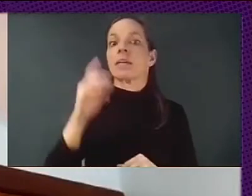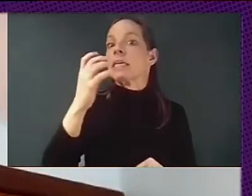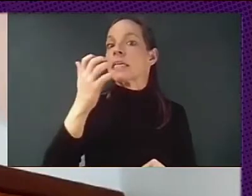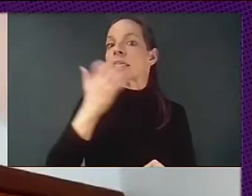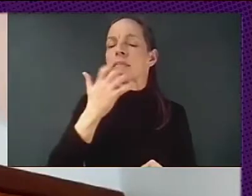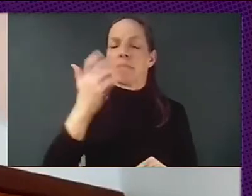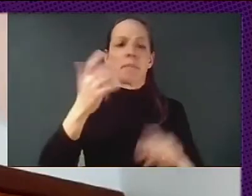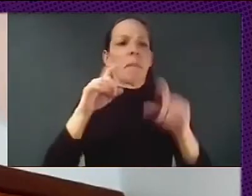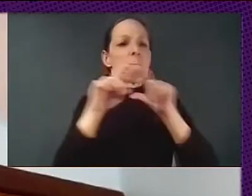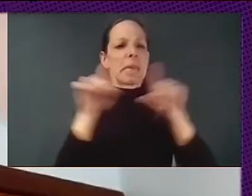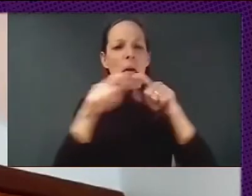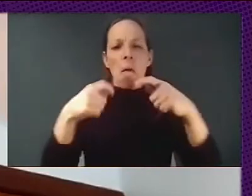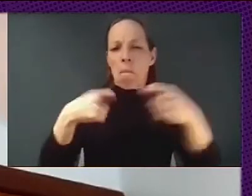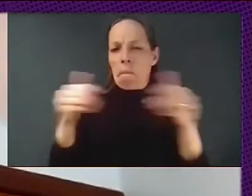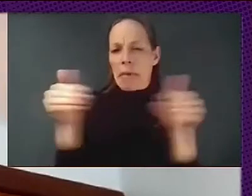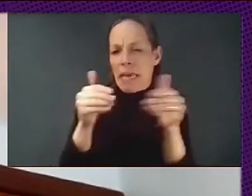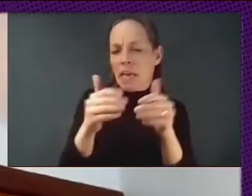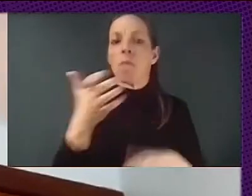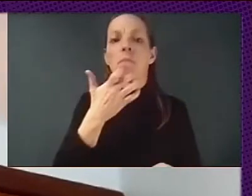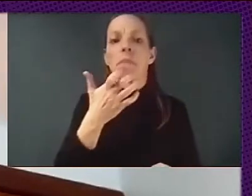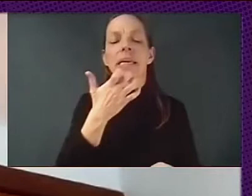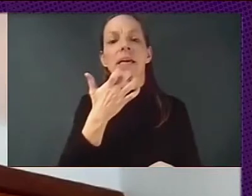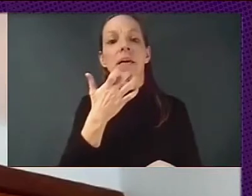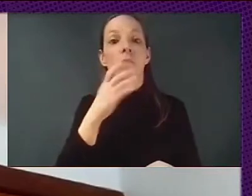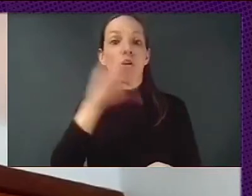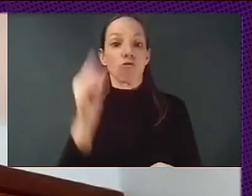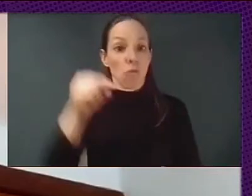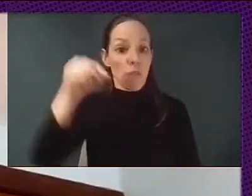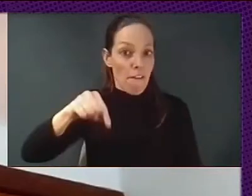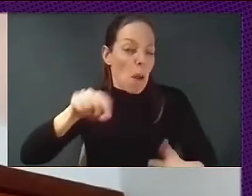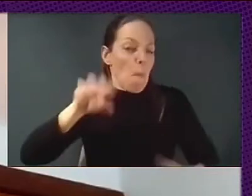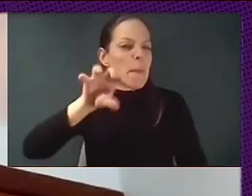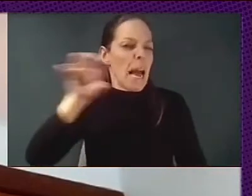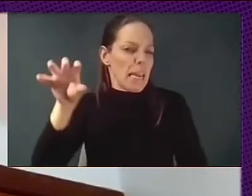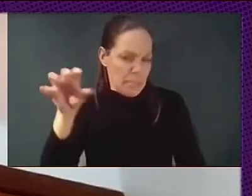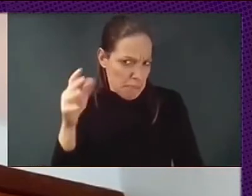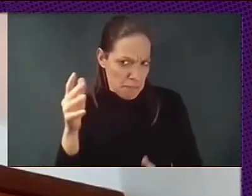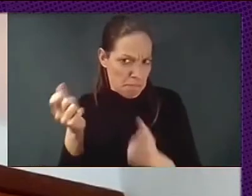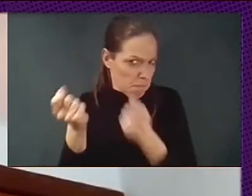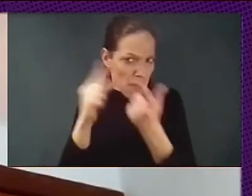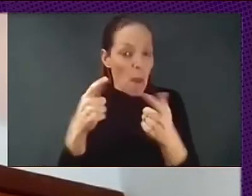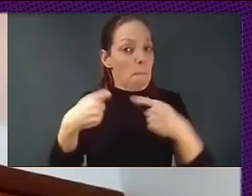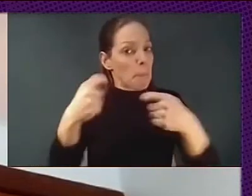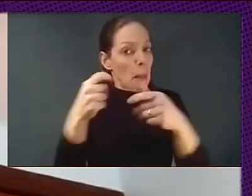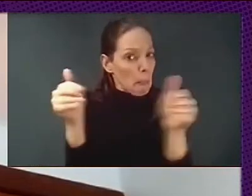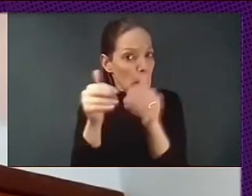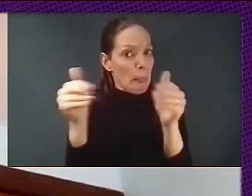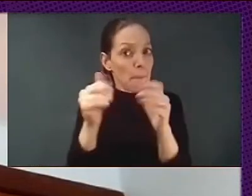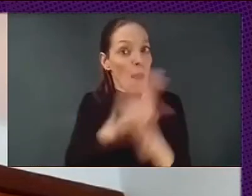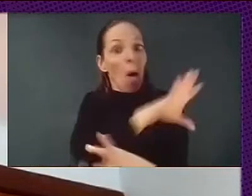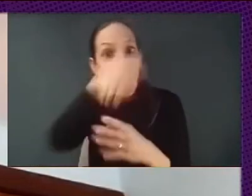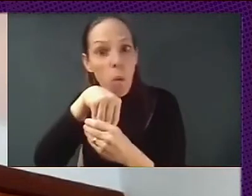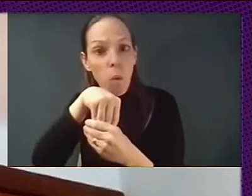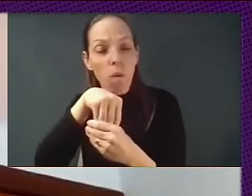or comparable countries, it may be a small part of, say, Facebook or Google or Apple's